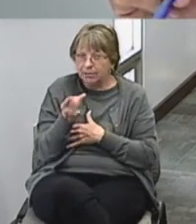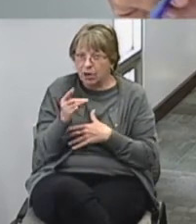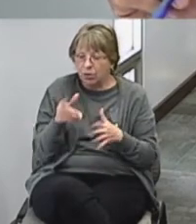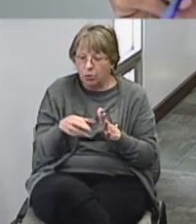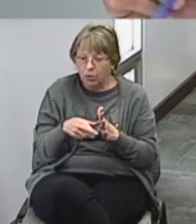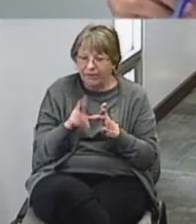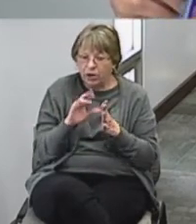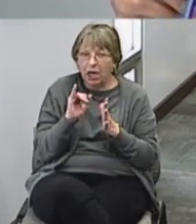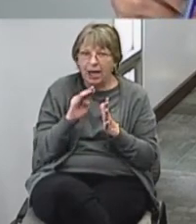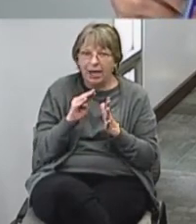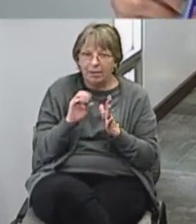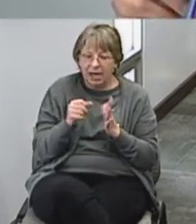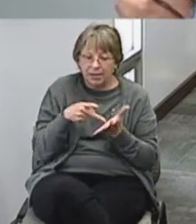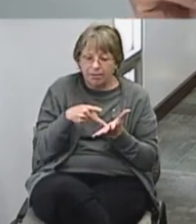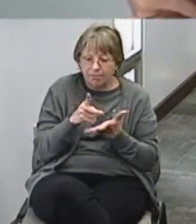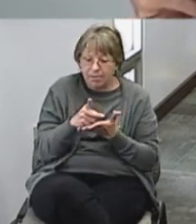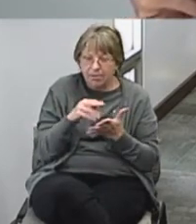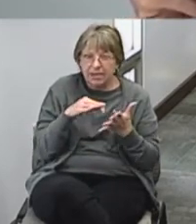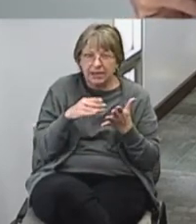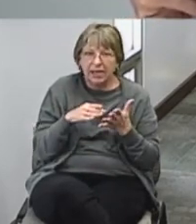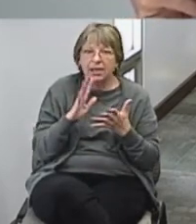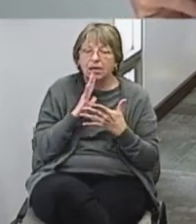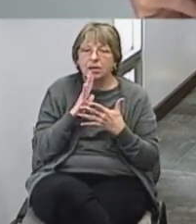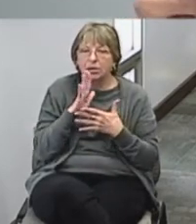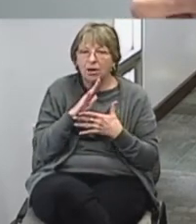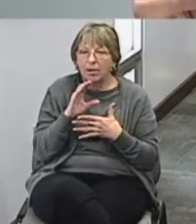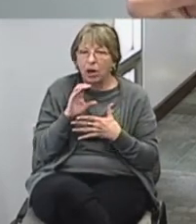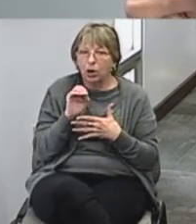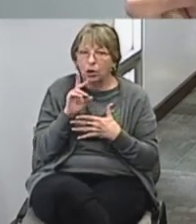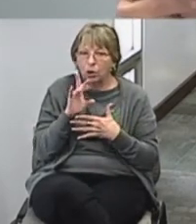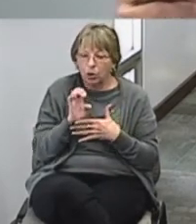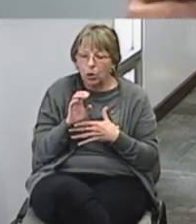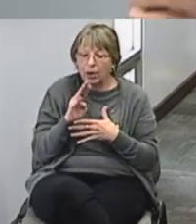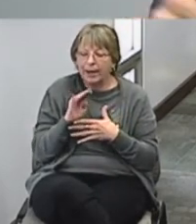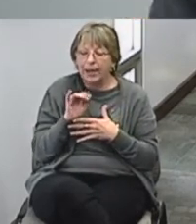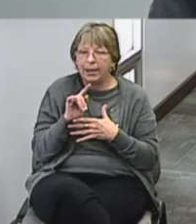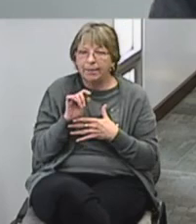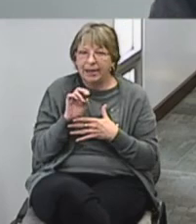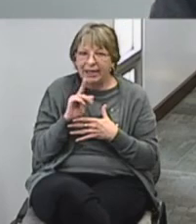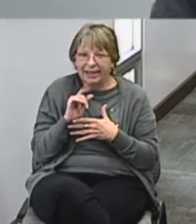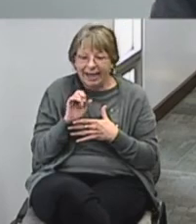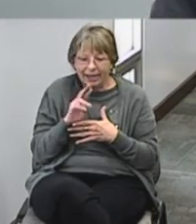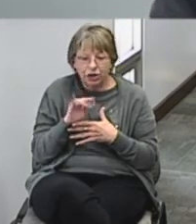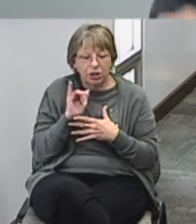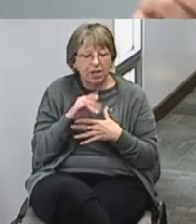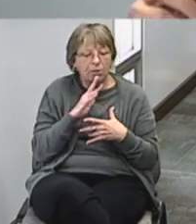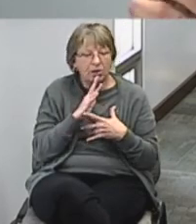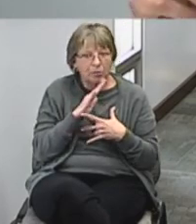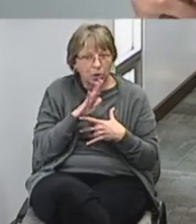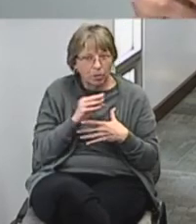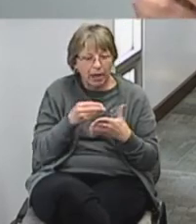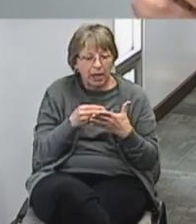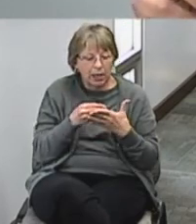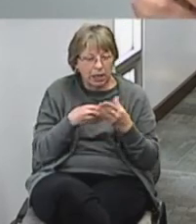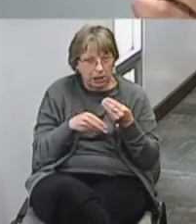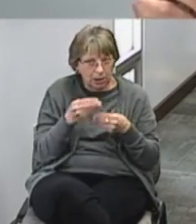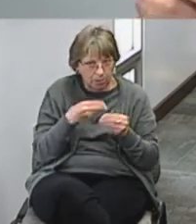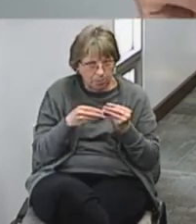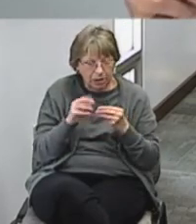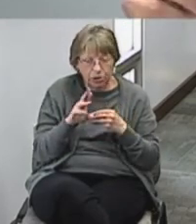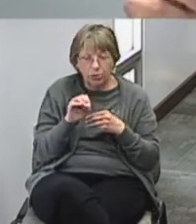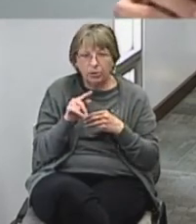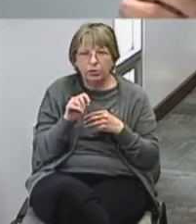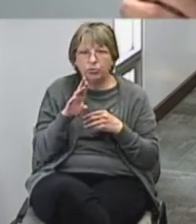the IMS pavement study, talk about our code mitigation policy that we talked about during our budget retreat, and then kind of revisit